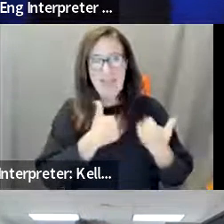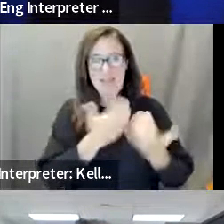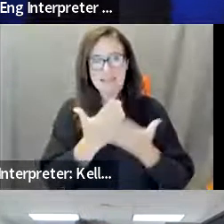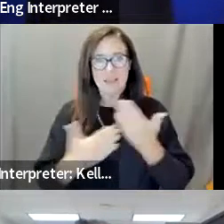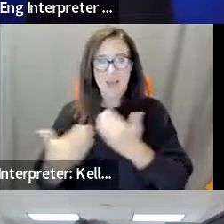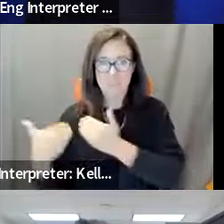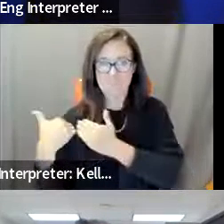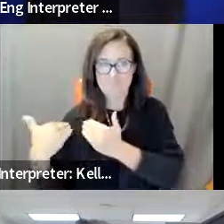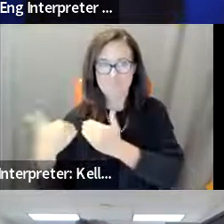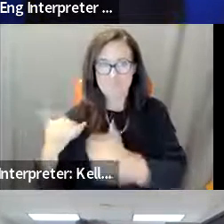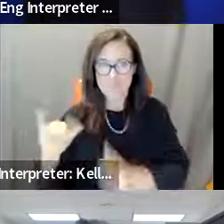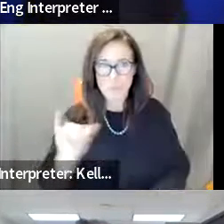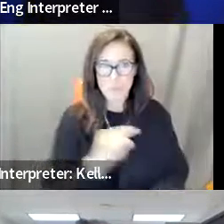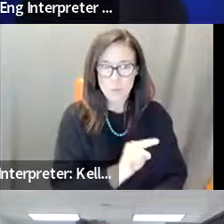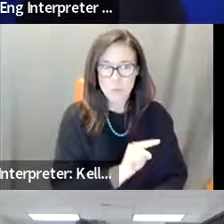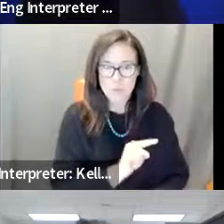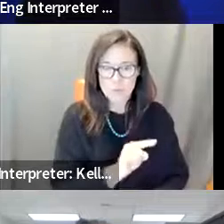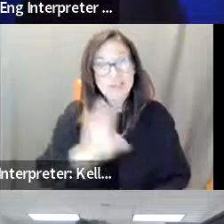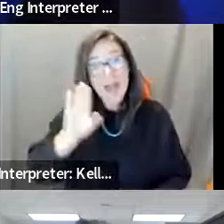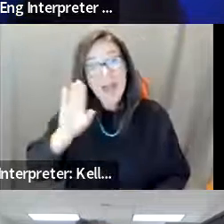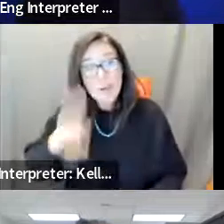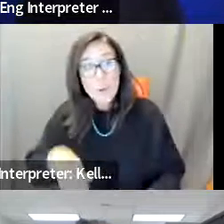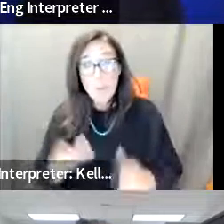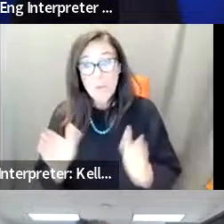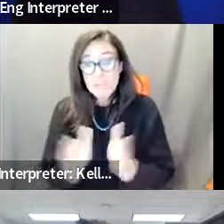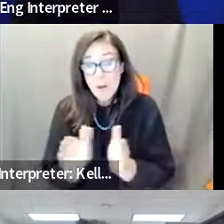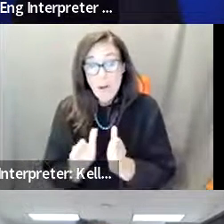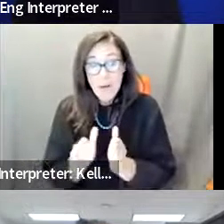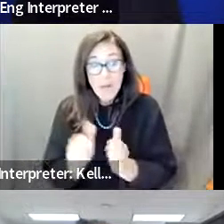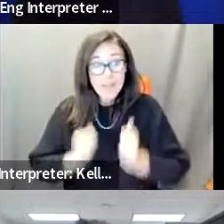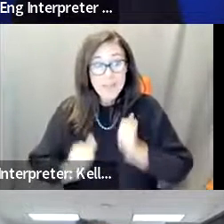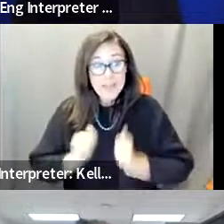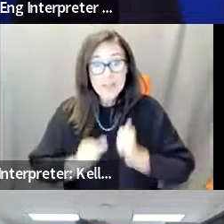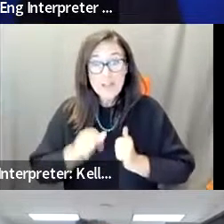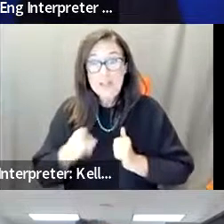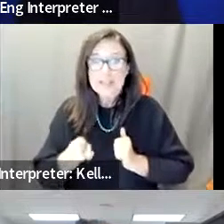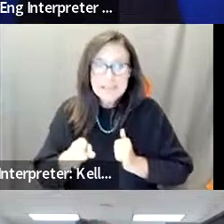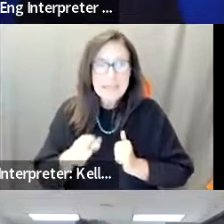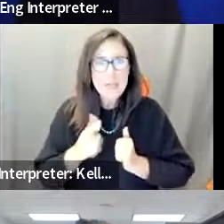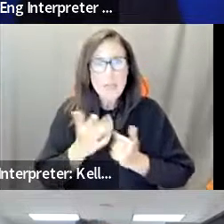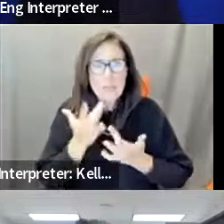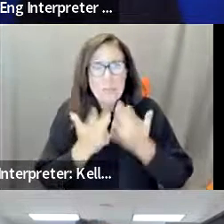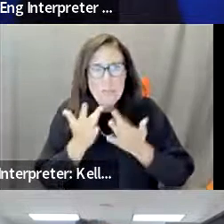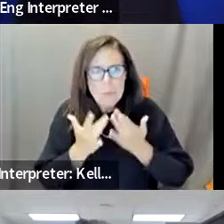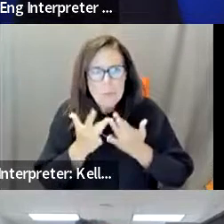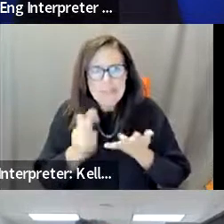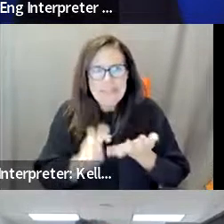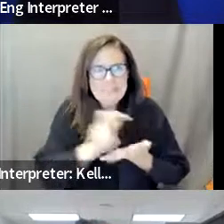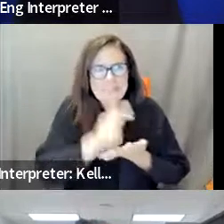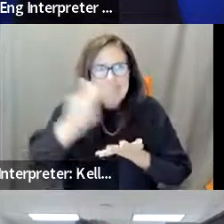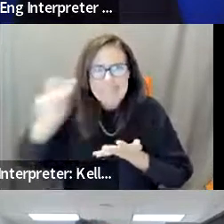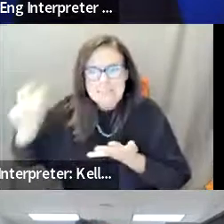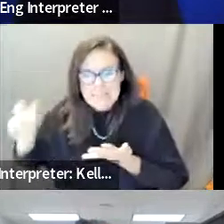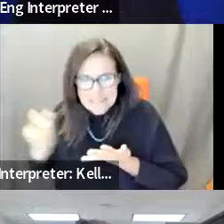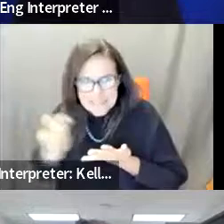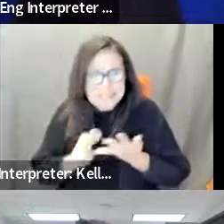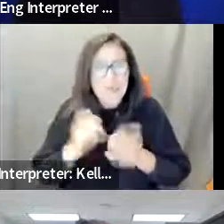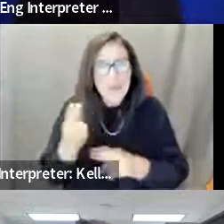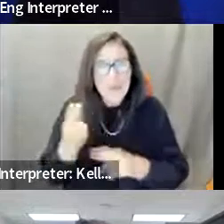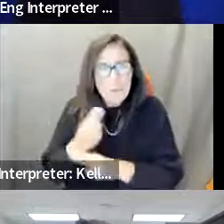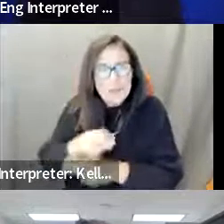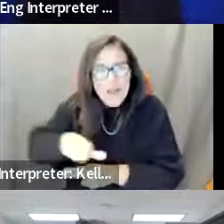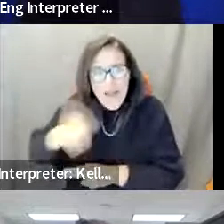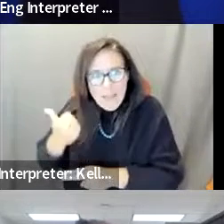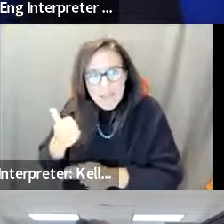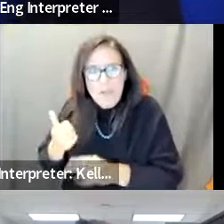I know that so many small theaters sort of lack that agency in having their own venue. I wonder what sort of